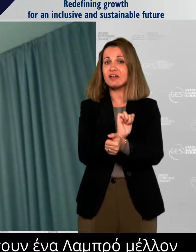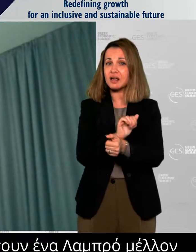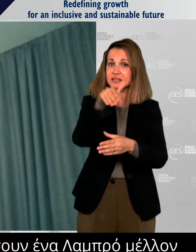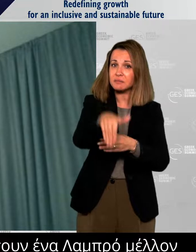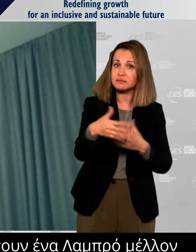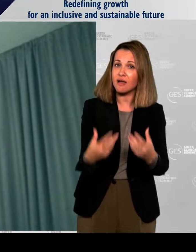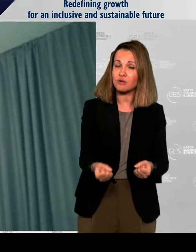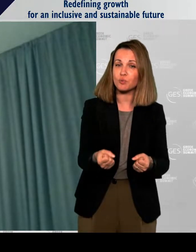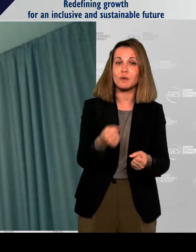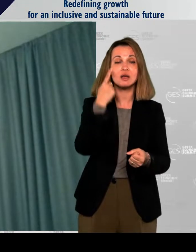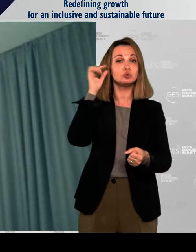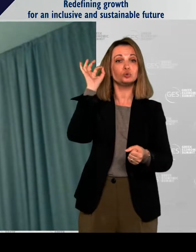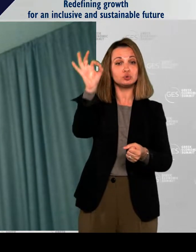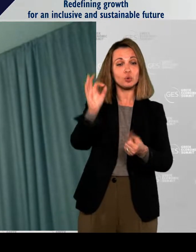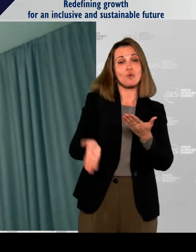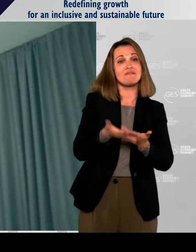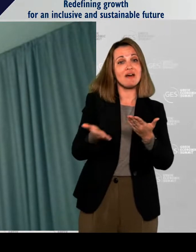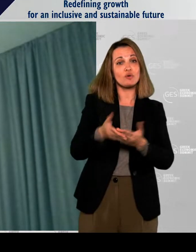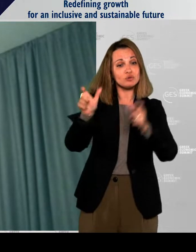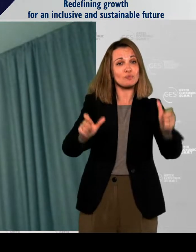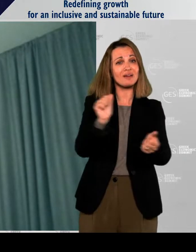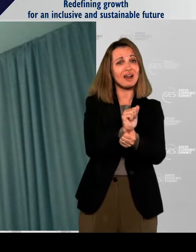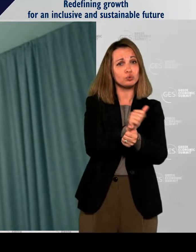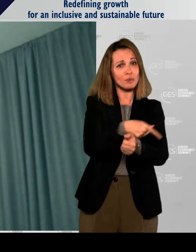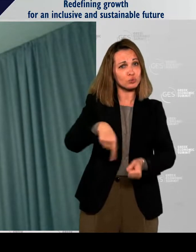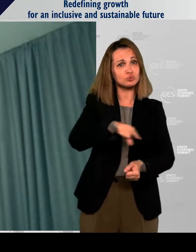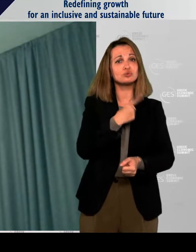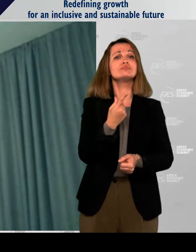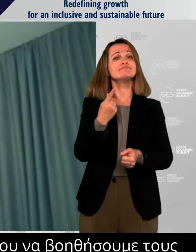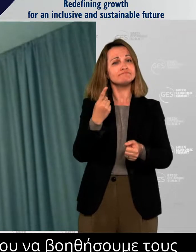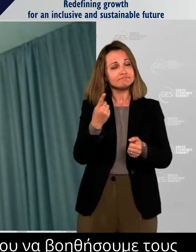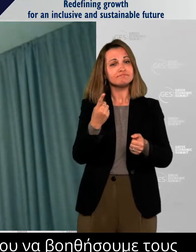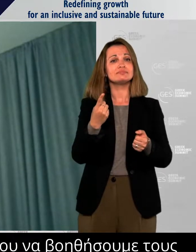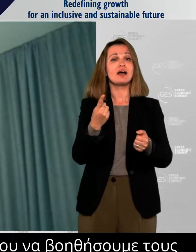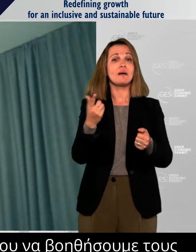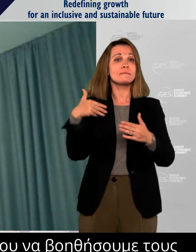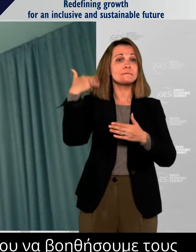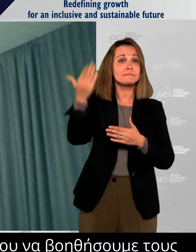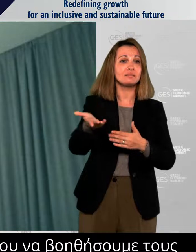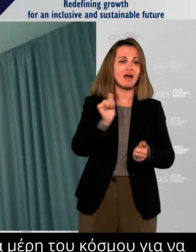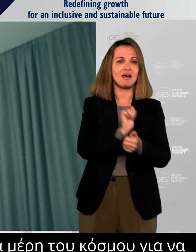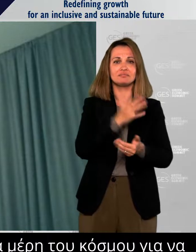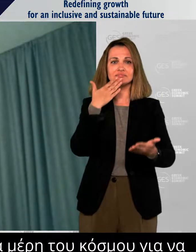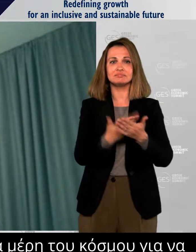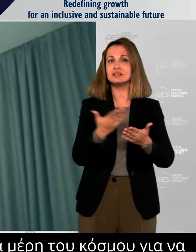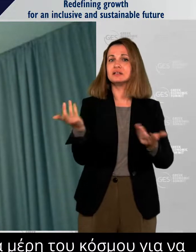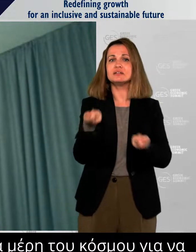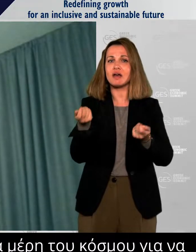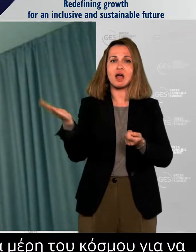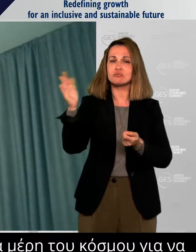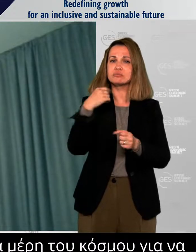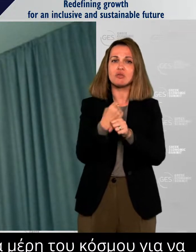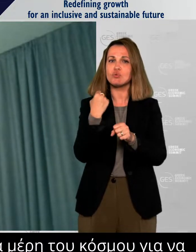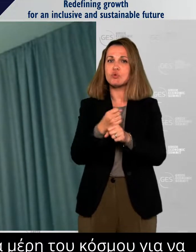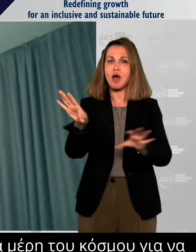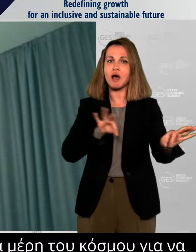to give them a second chance. We are the ambition to help 1 billion people. That's one